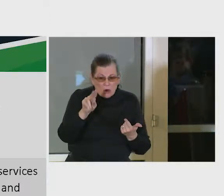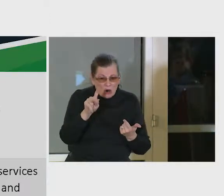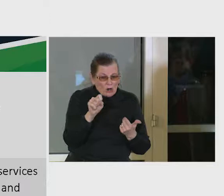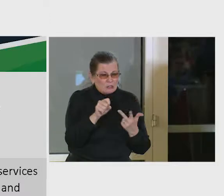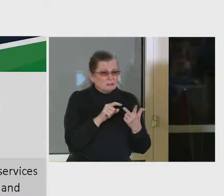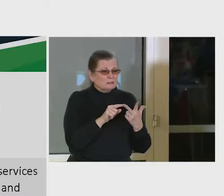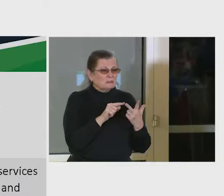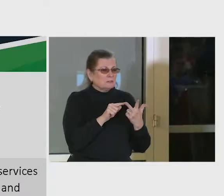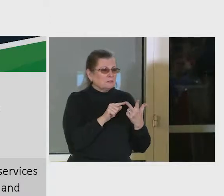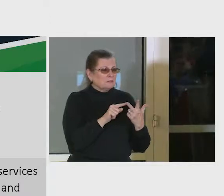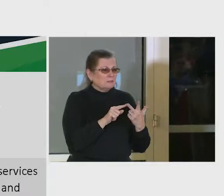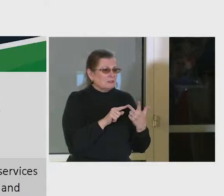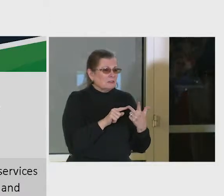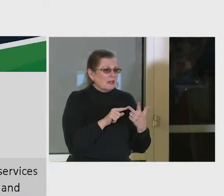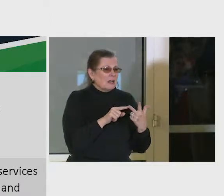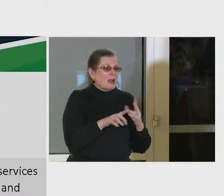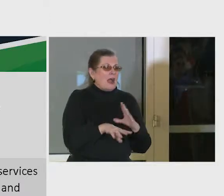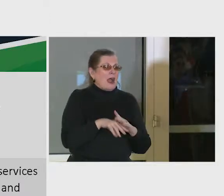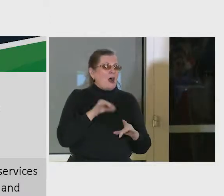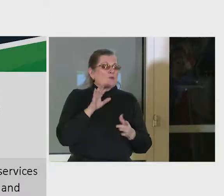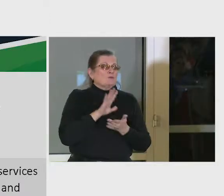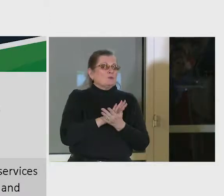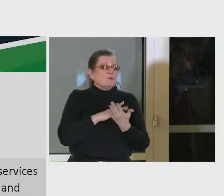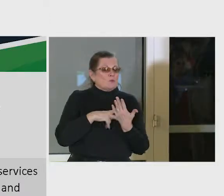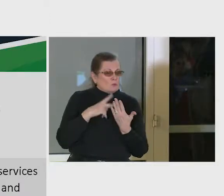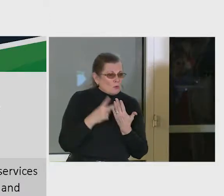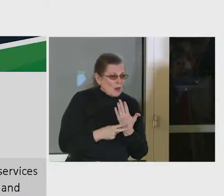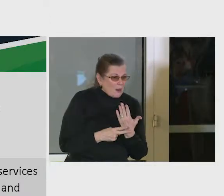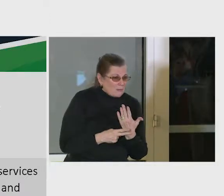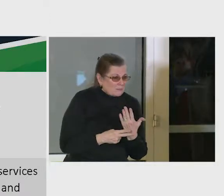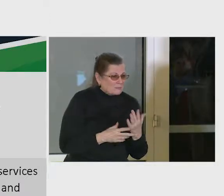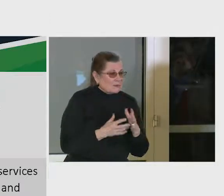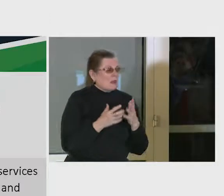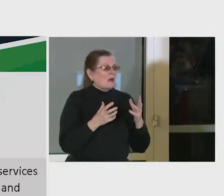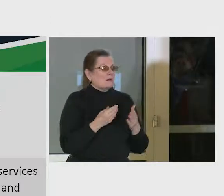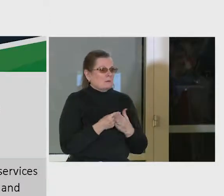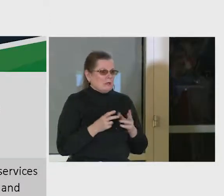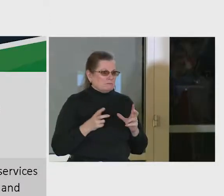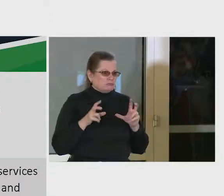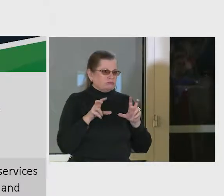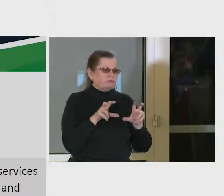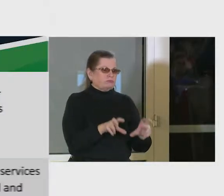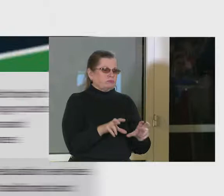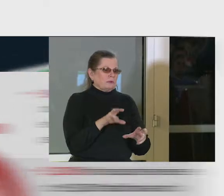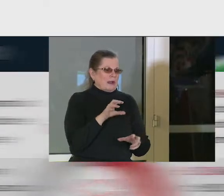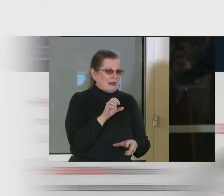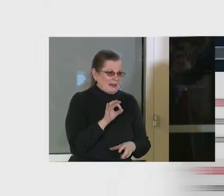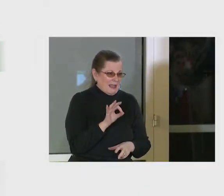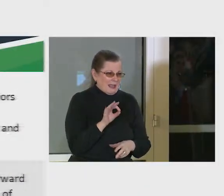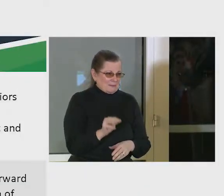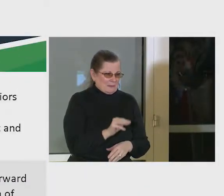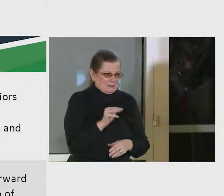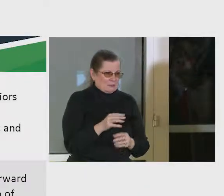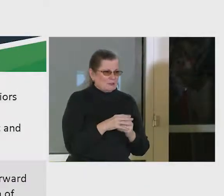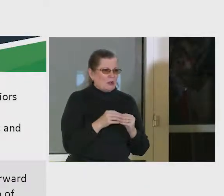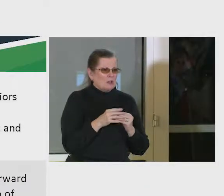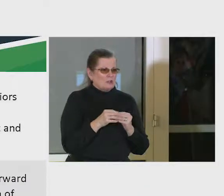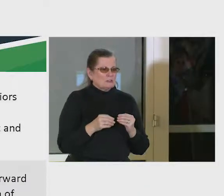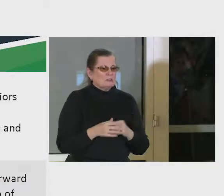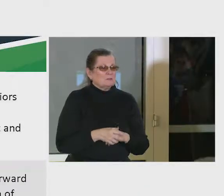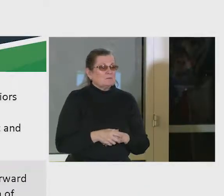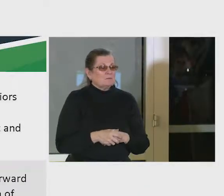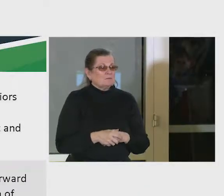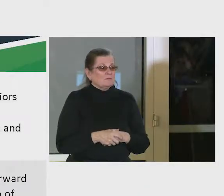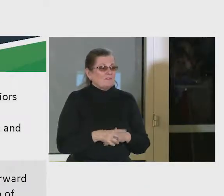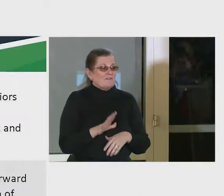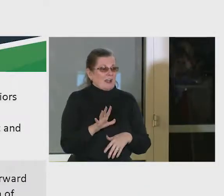for out-of-school time programming, and we've invested $19 million in those programs. Health and Human Services, where we